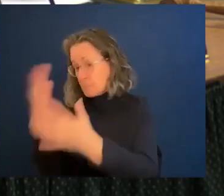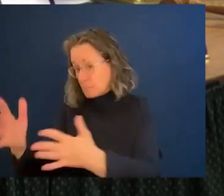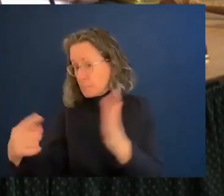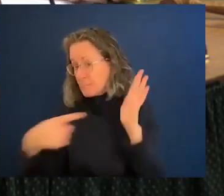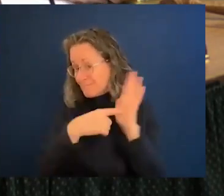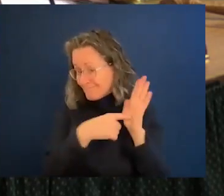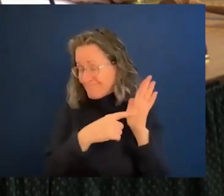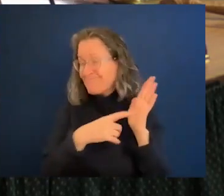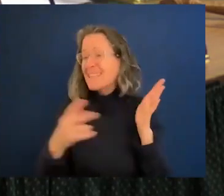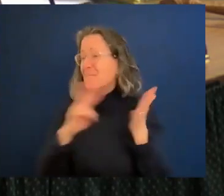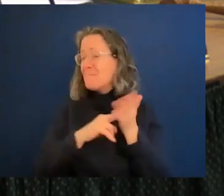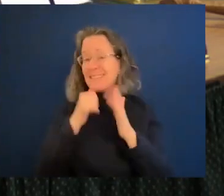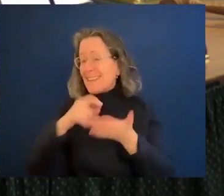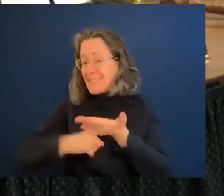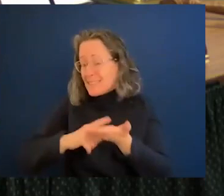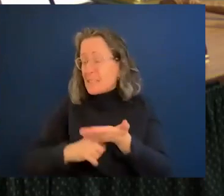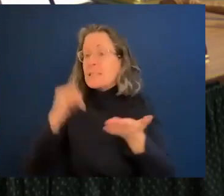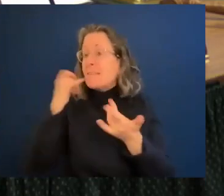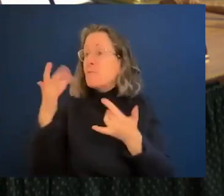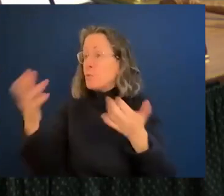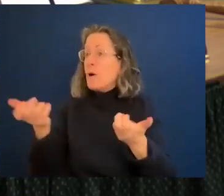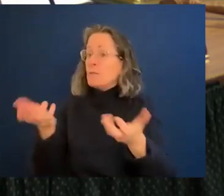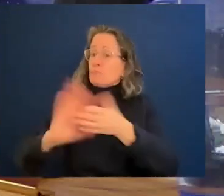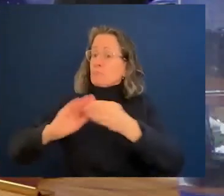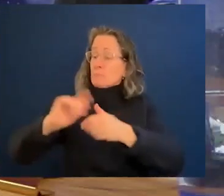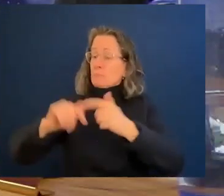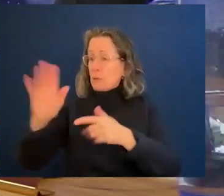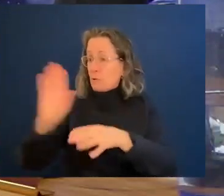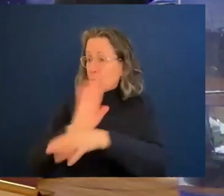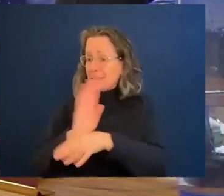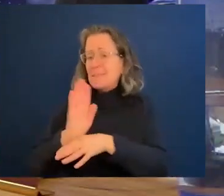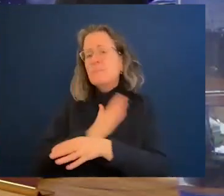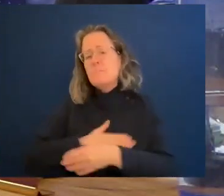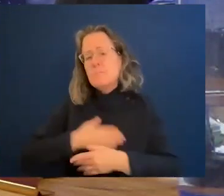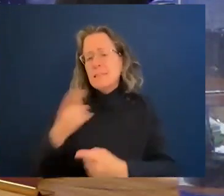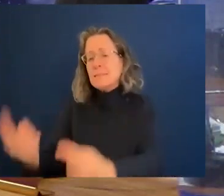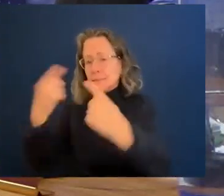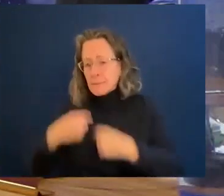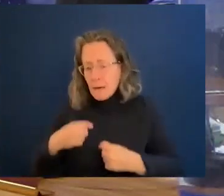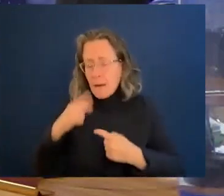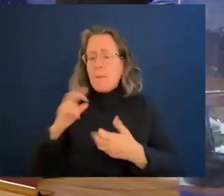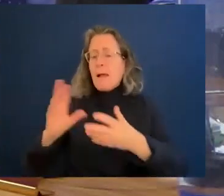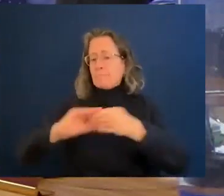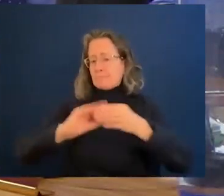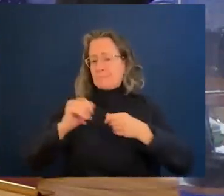more um other uh questions uh comments board